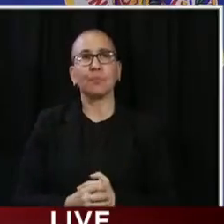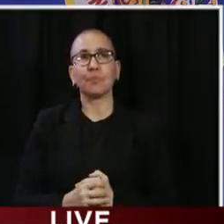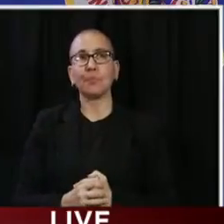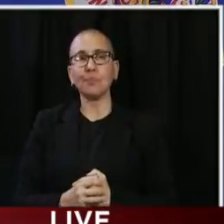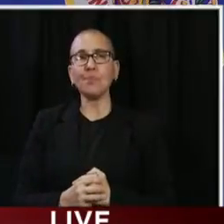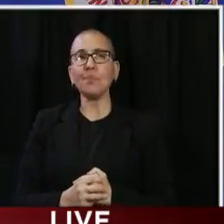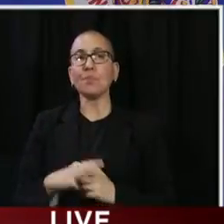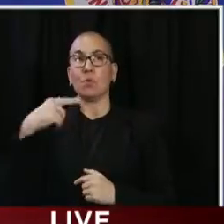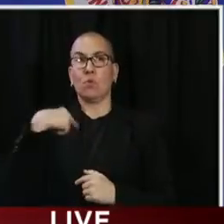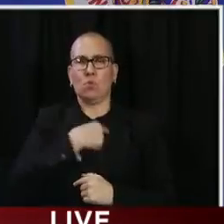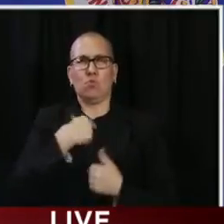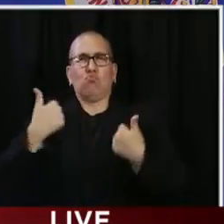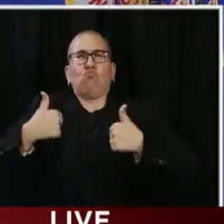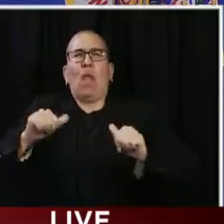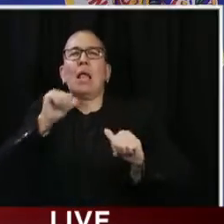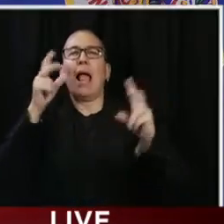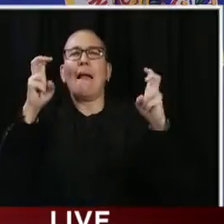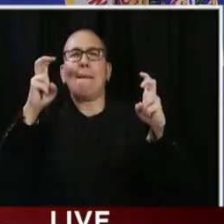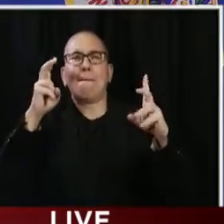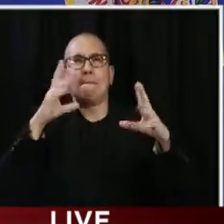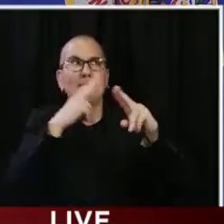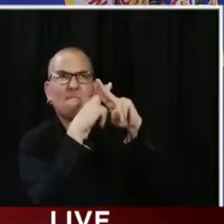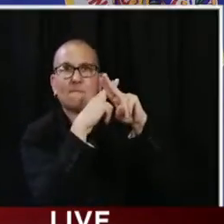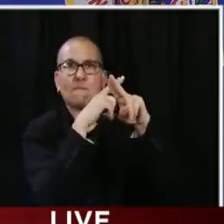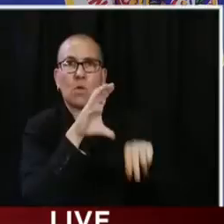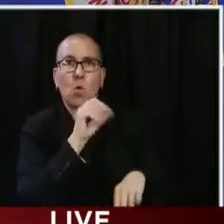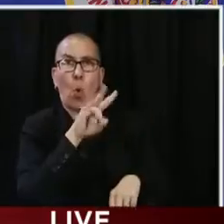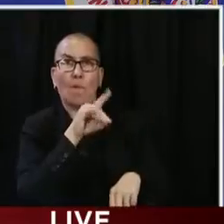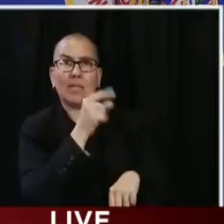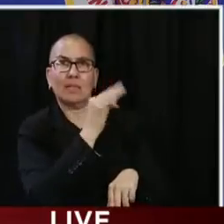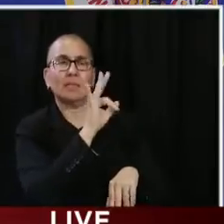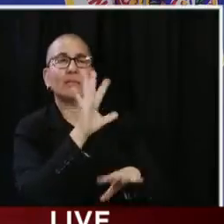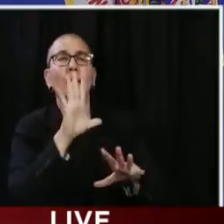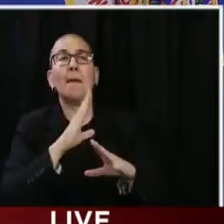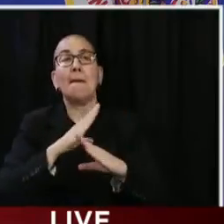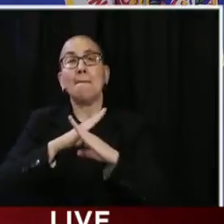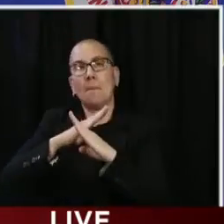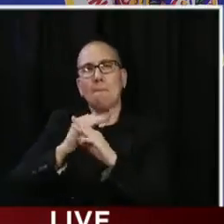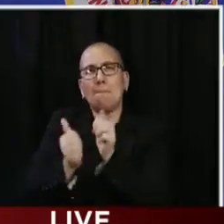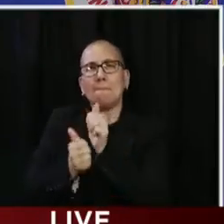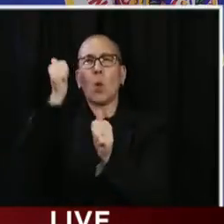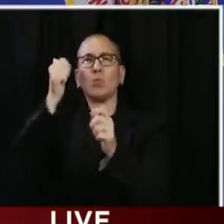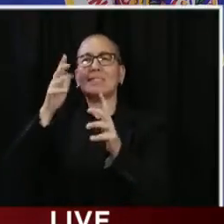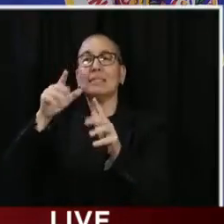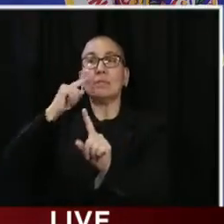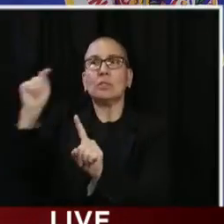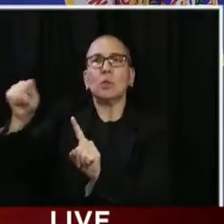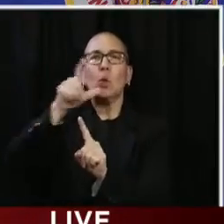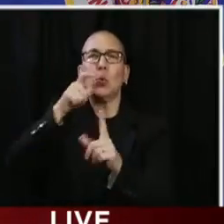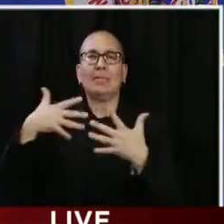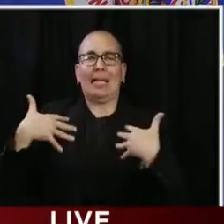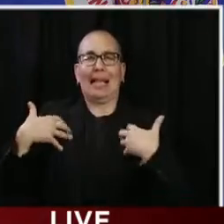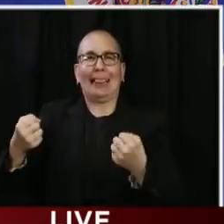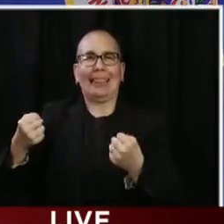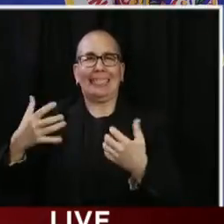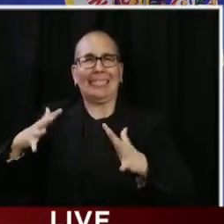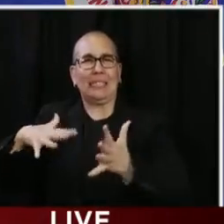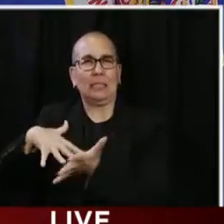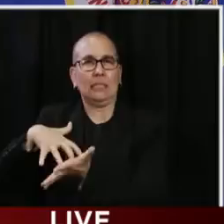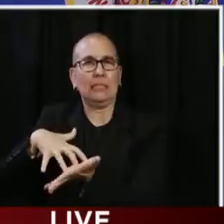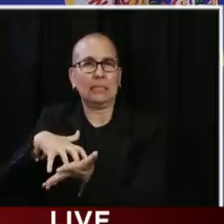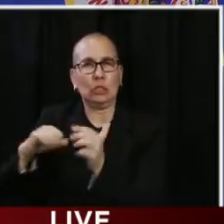even, we're trying to prevent the infections from the most vulnerable, but it's like that boiling pot that we know it's gonna boil. If we wanted to turn down the